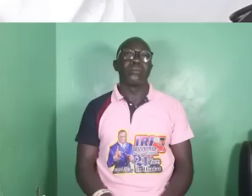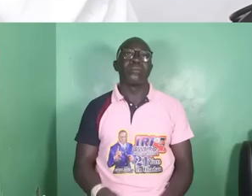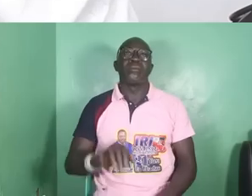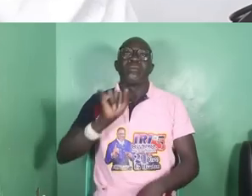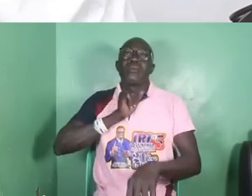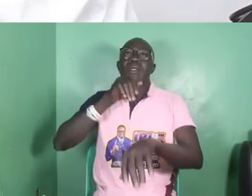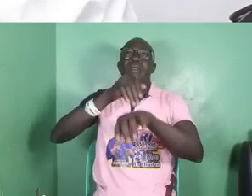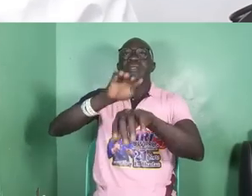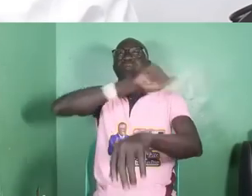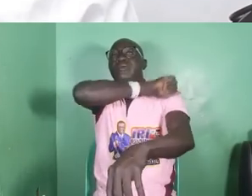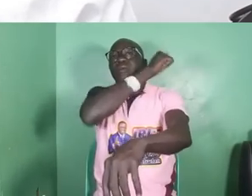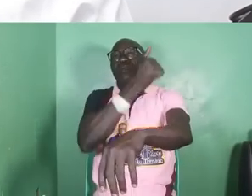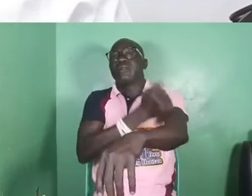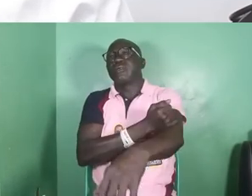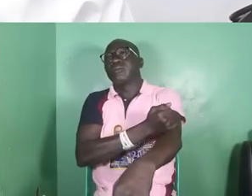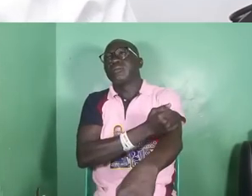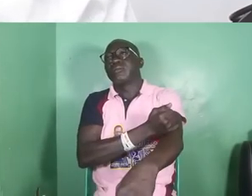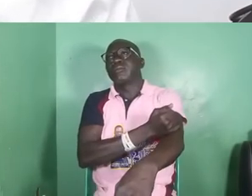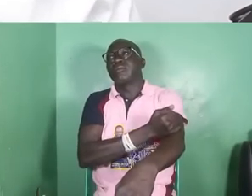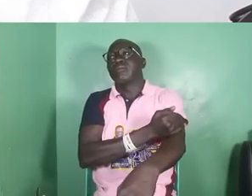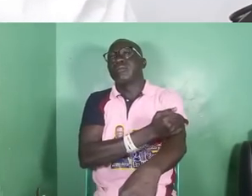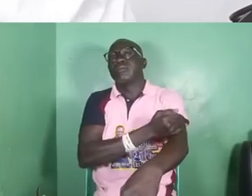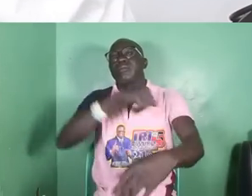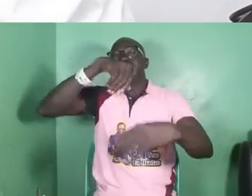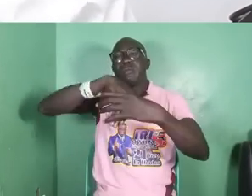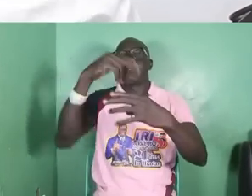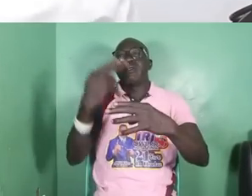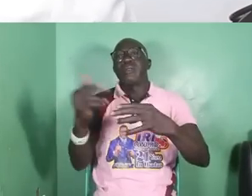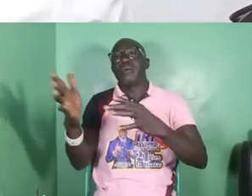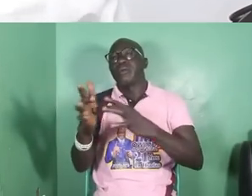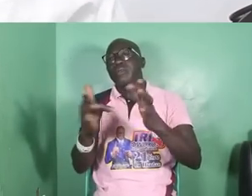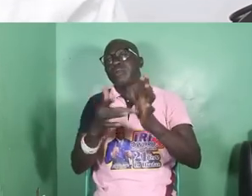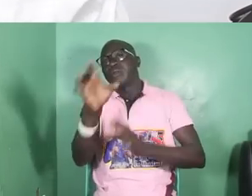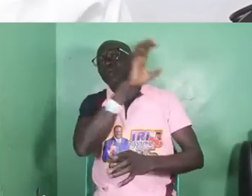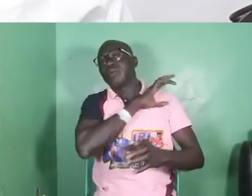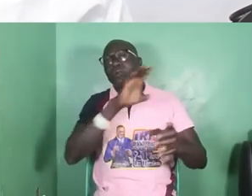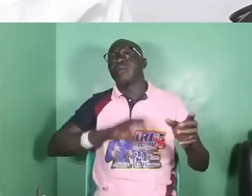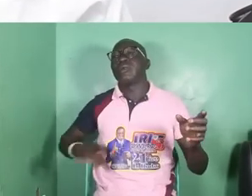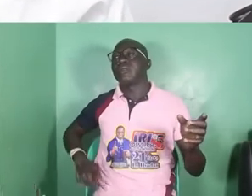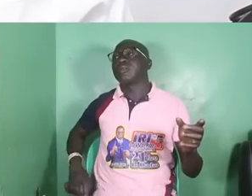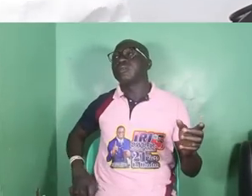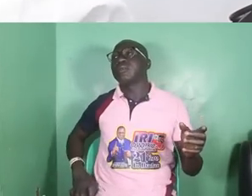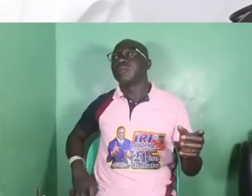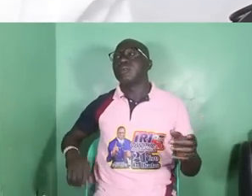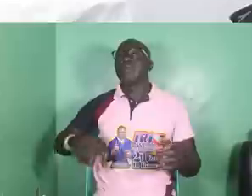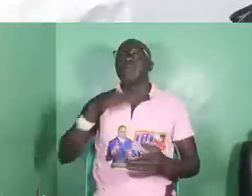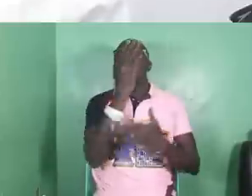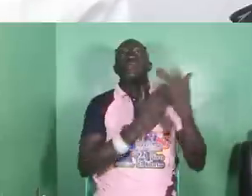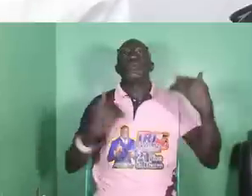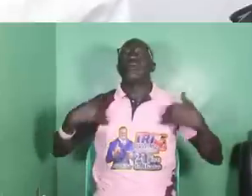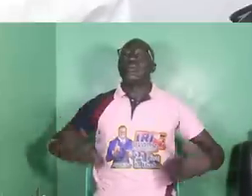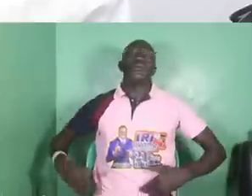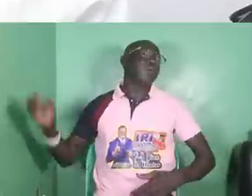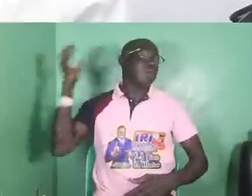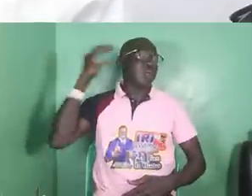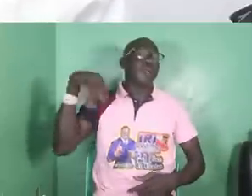Mora, say I send for the authority. Near who Jesus to Nazareth. In the name of Jesus Christ of Nazareth. And come for me.